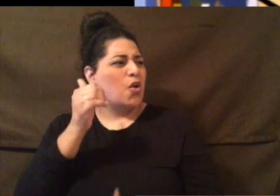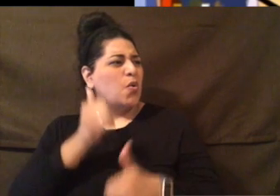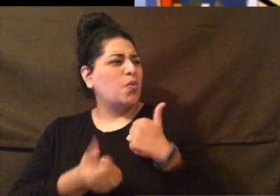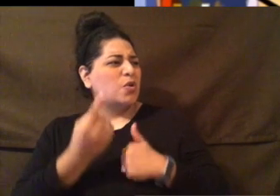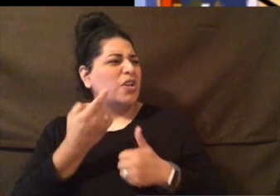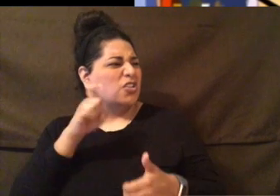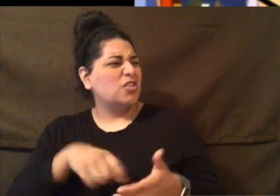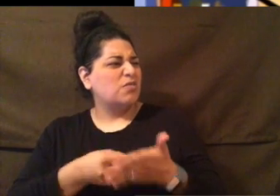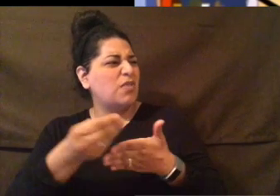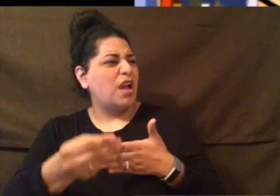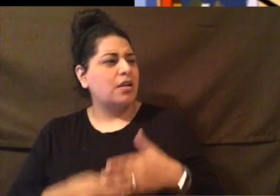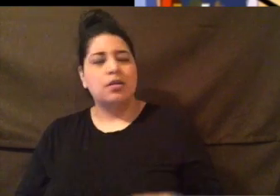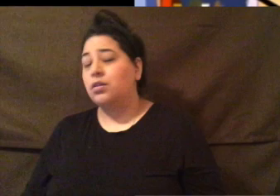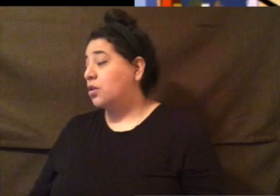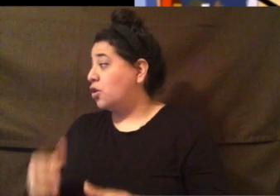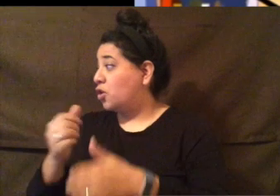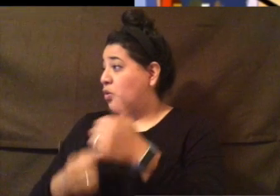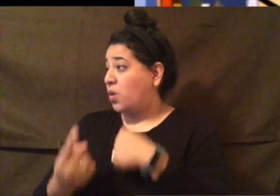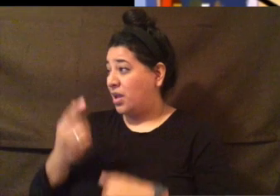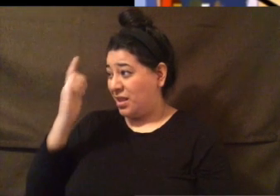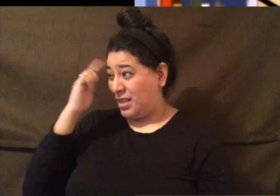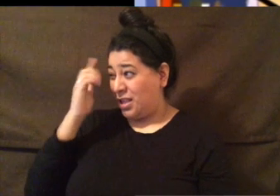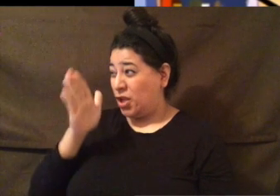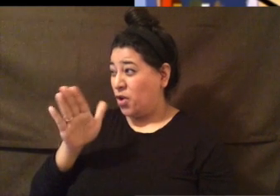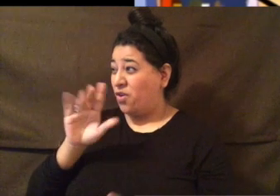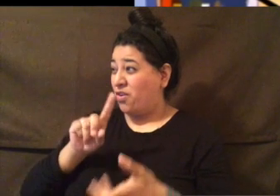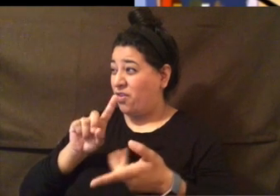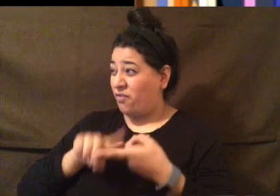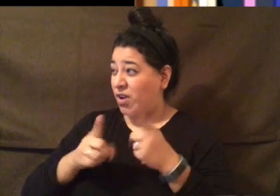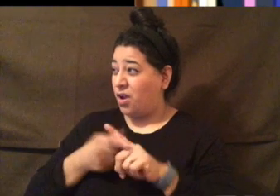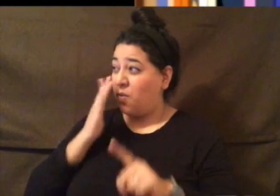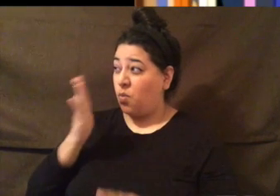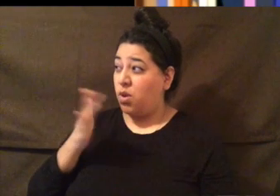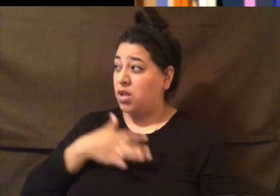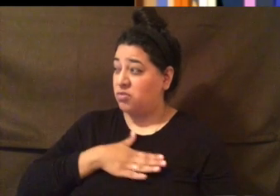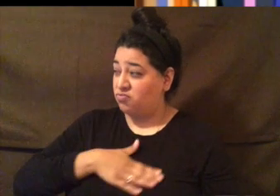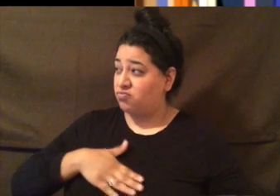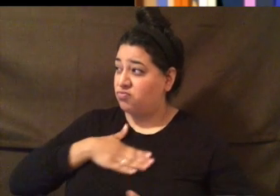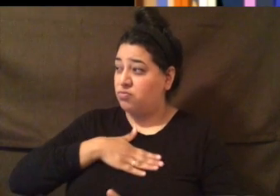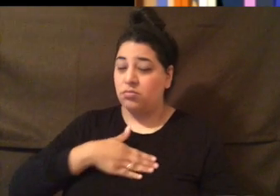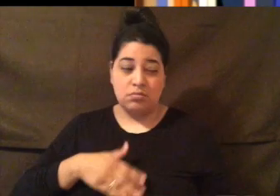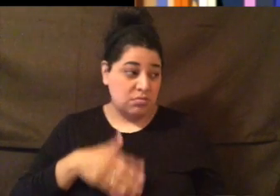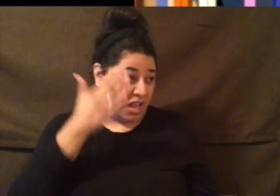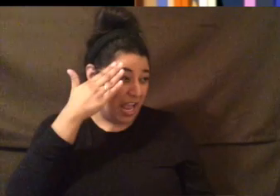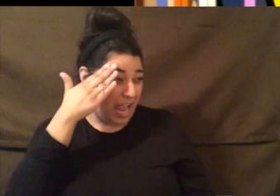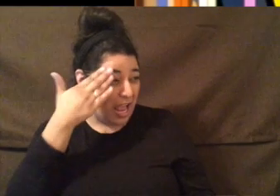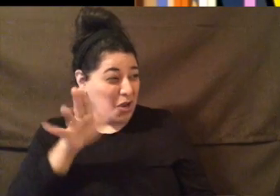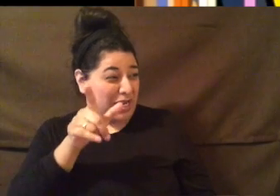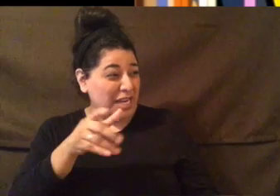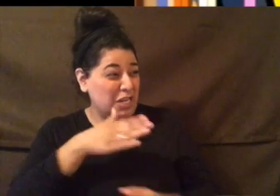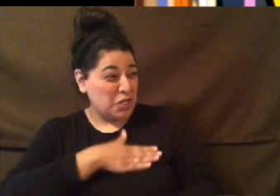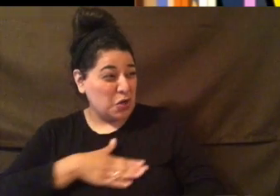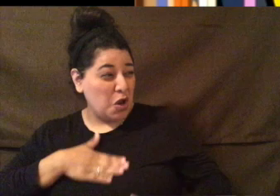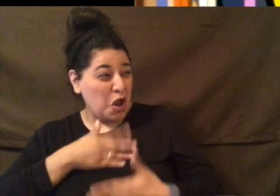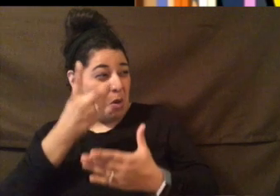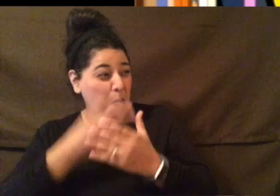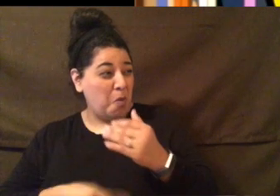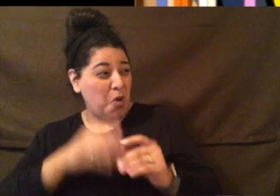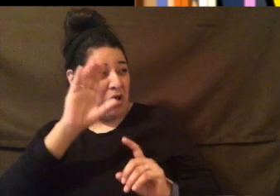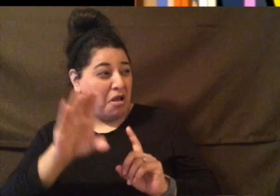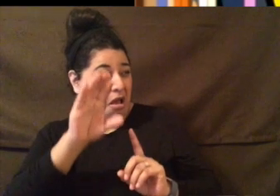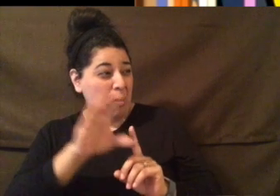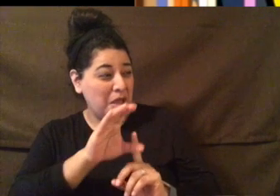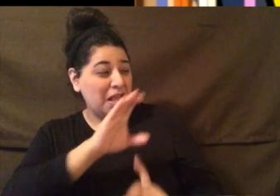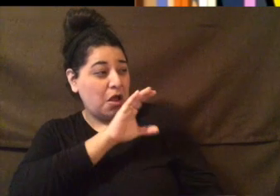I don't know which one to get. Which one do you think your friend will like? Well, I don't know. He enjoys both of these